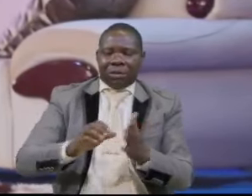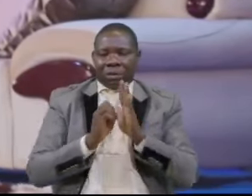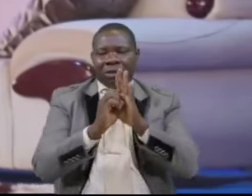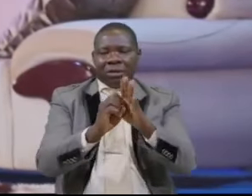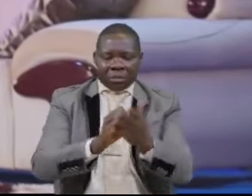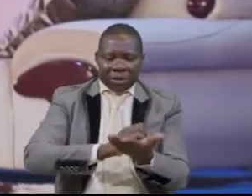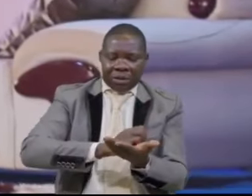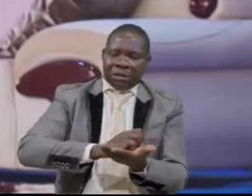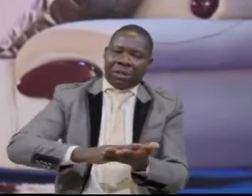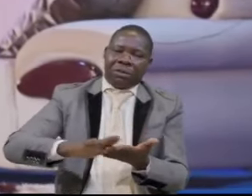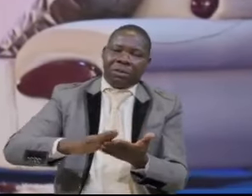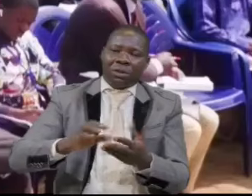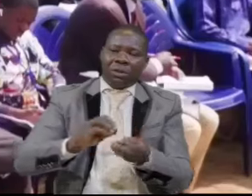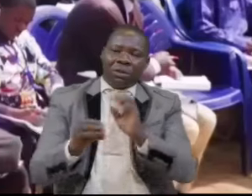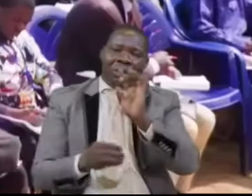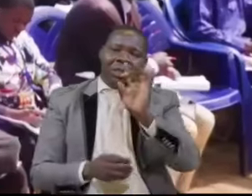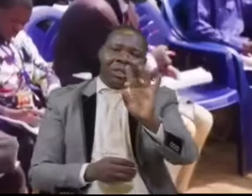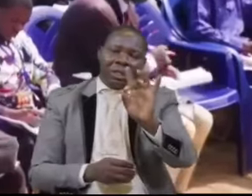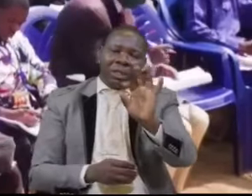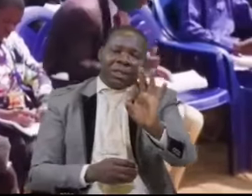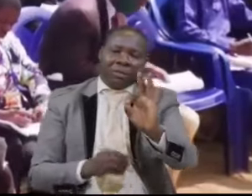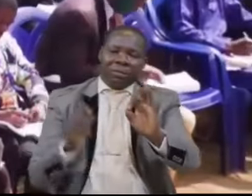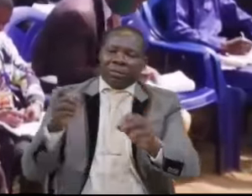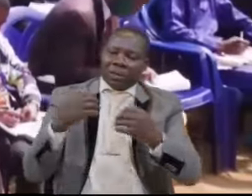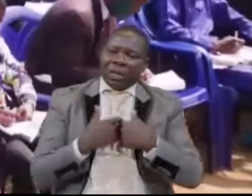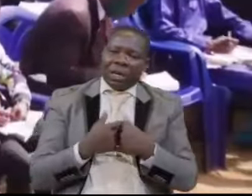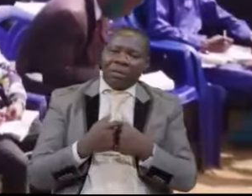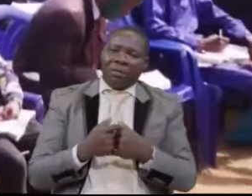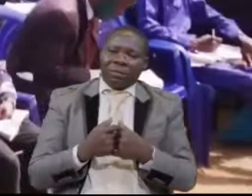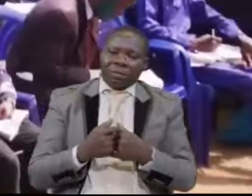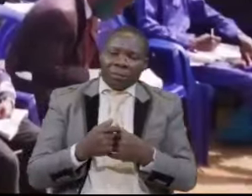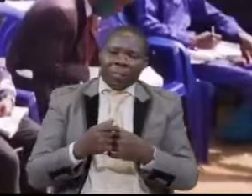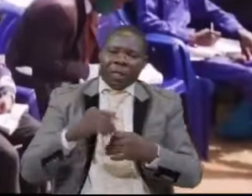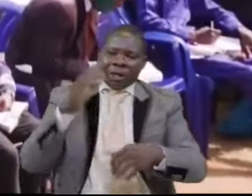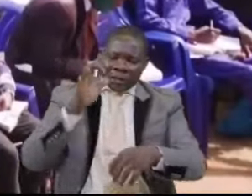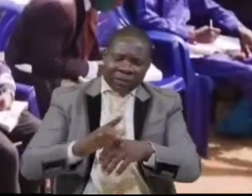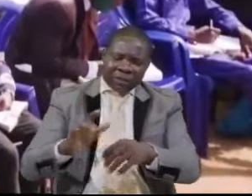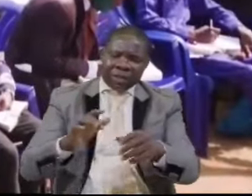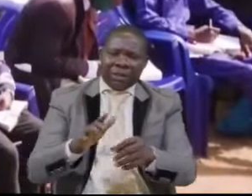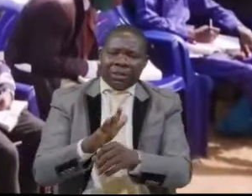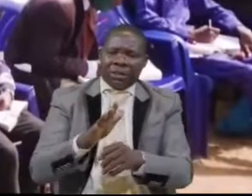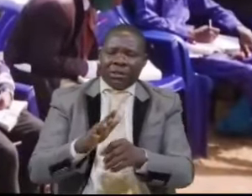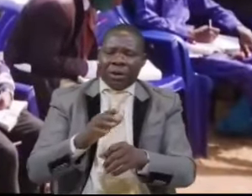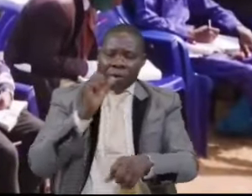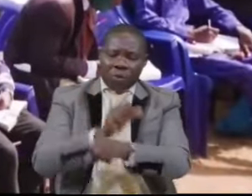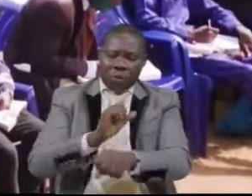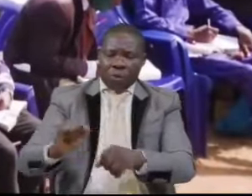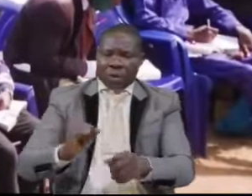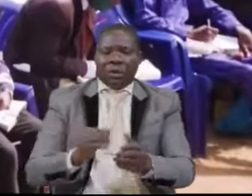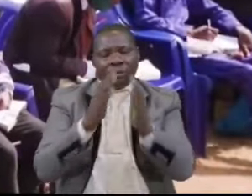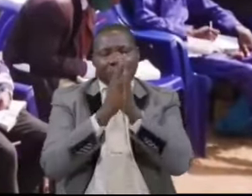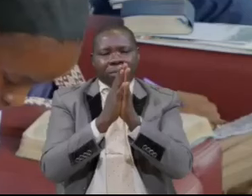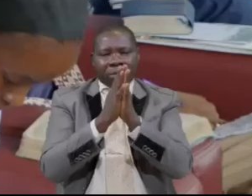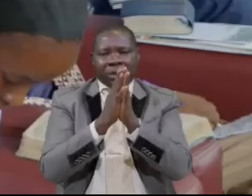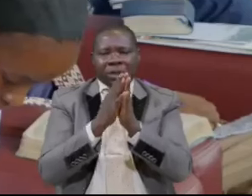had effective supplication. Effective supplication. There was no case in the life